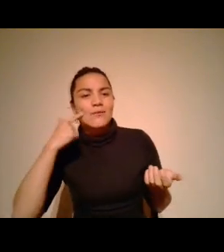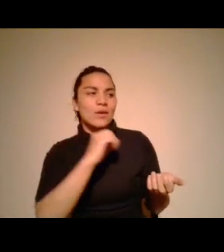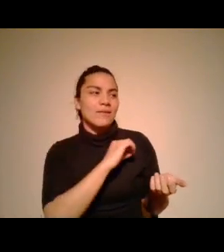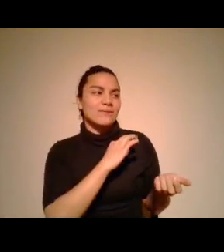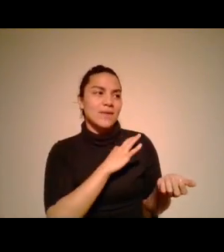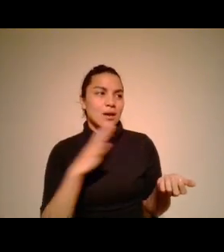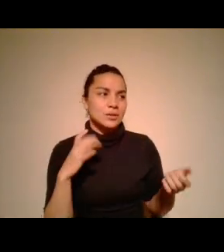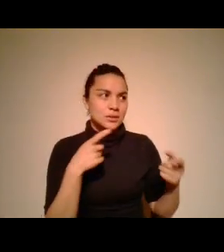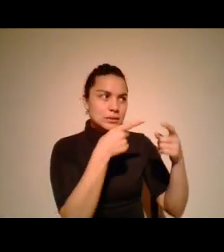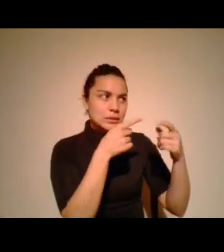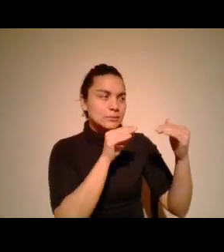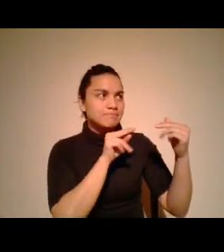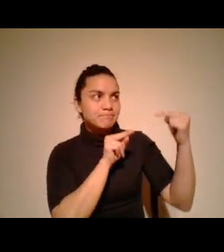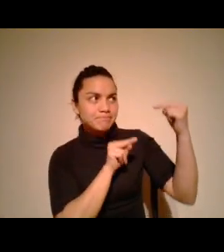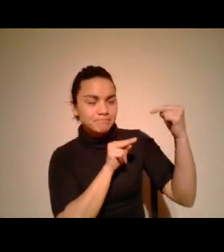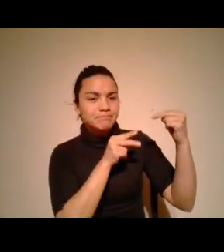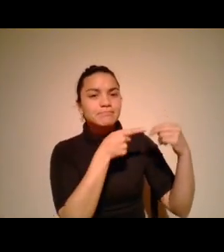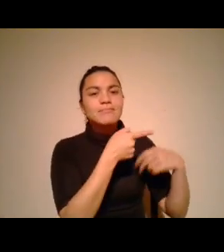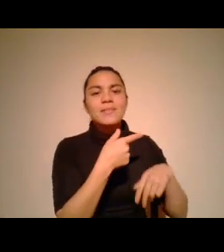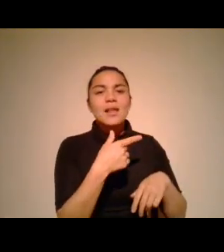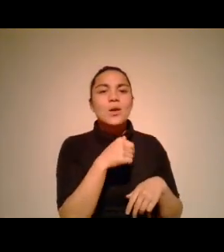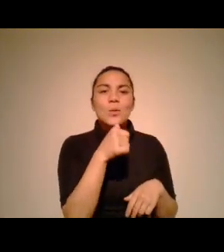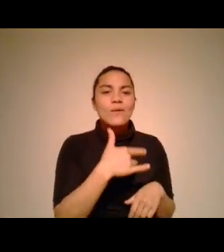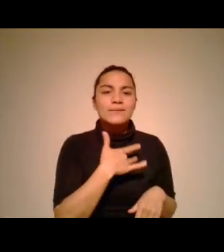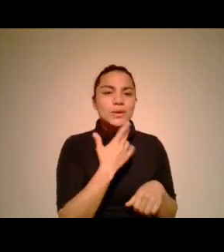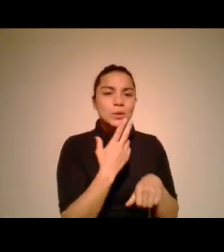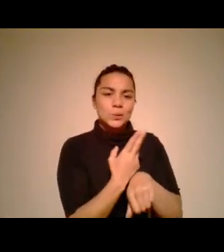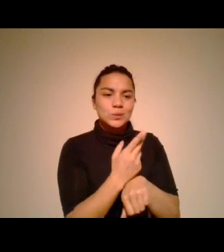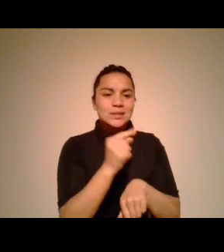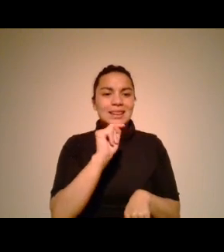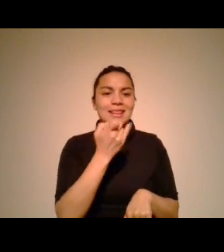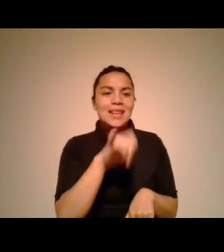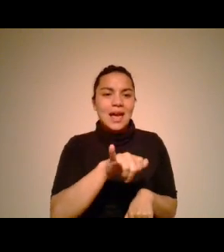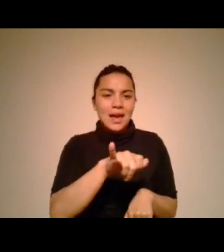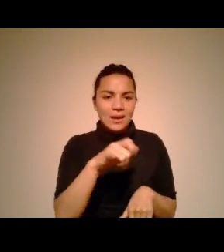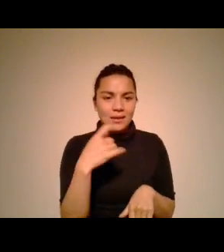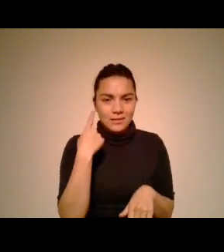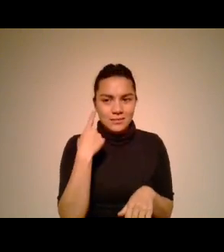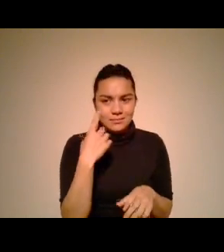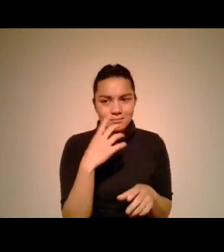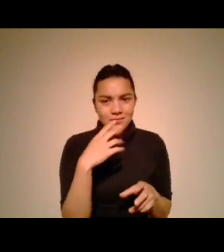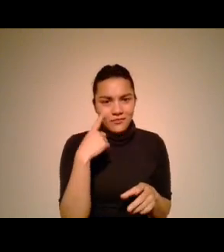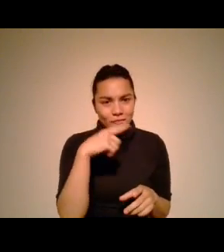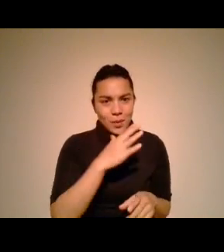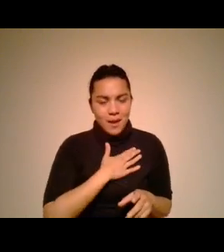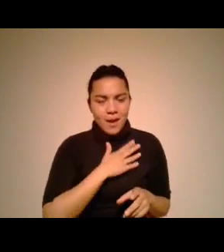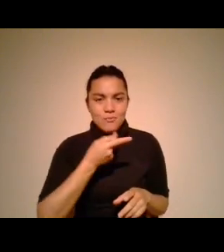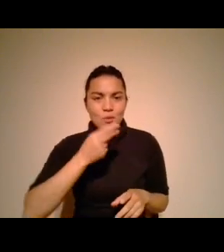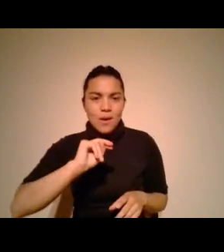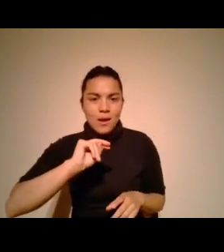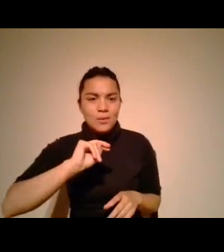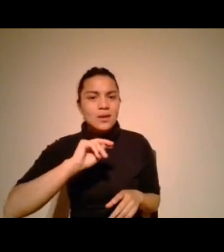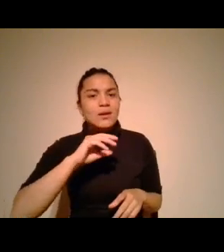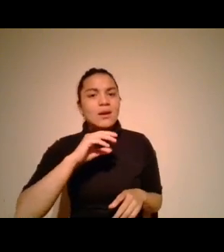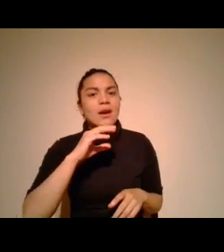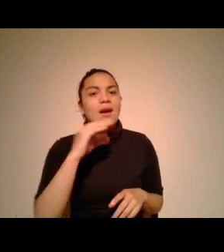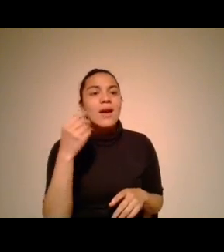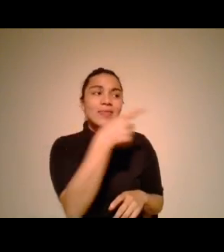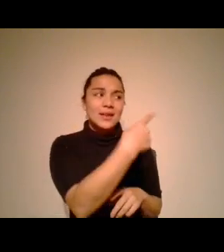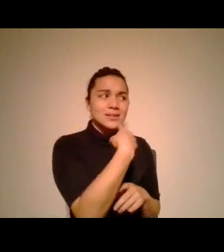doesn't really feel secure using singular they to talk about me, and also specifically tells me that I can't correct them in front